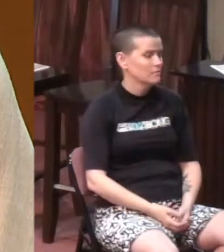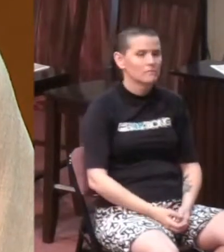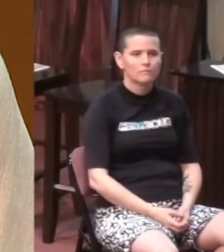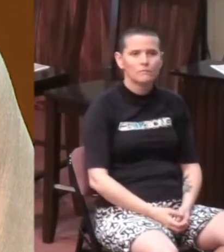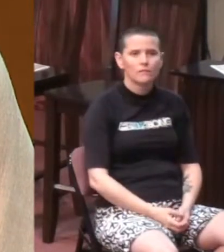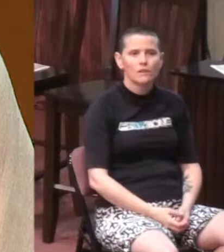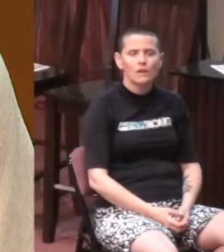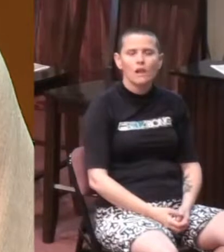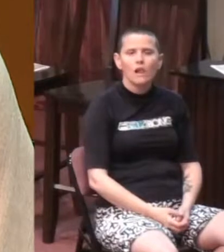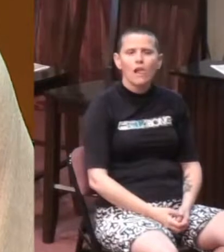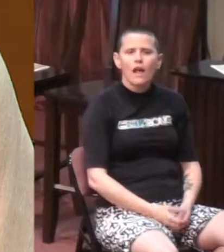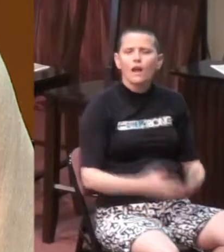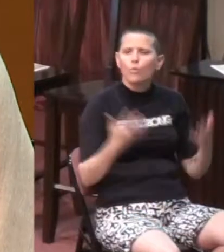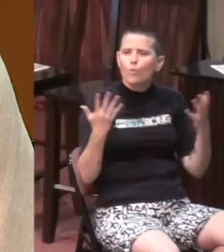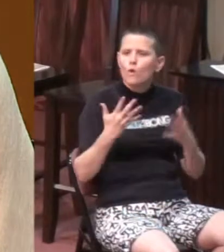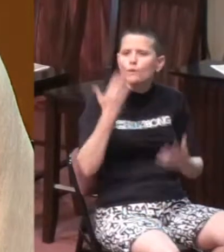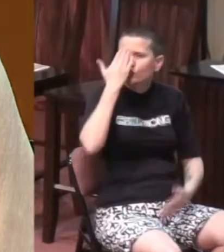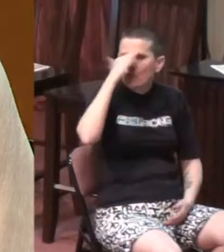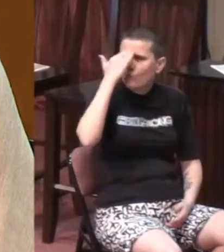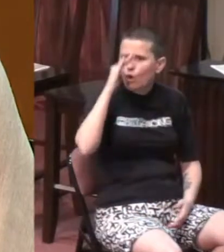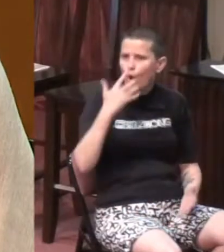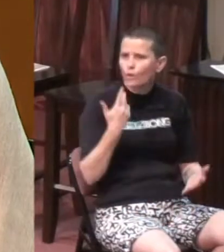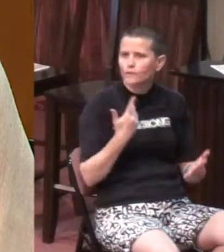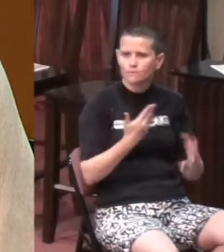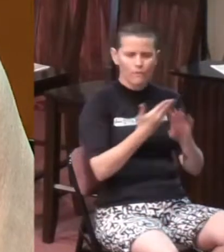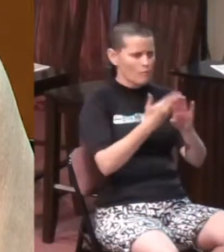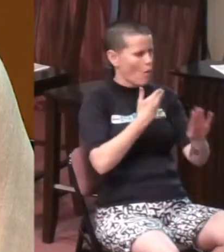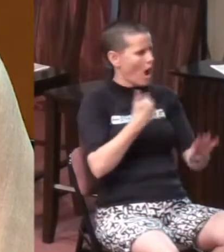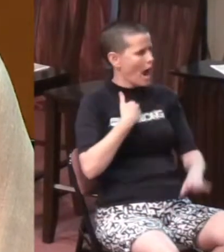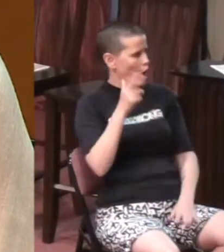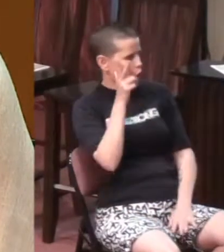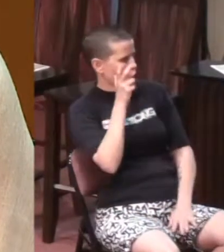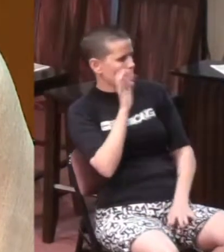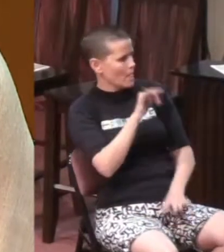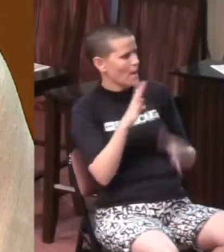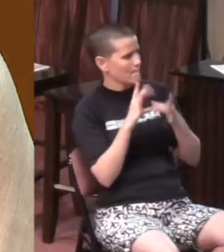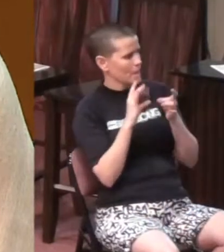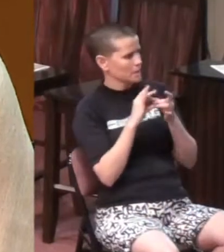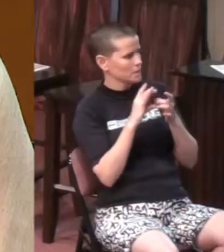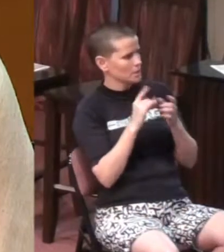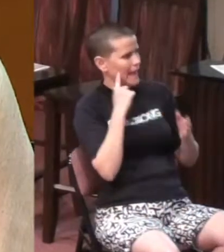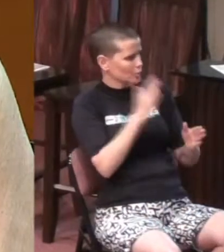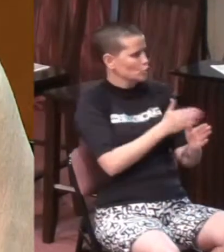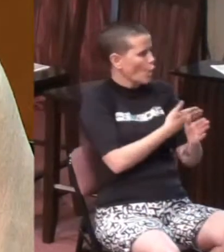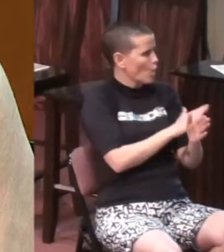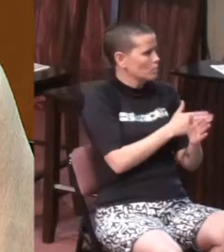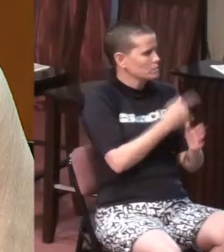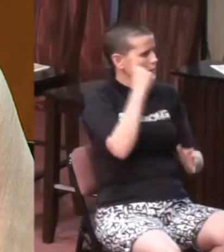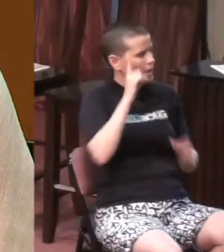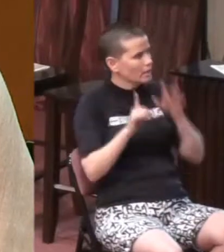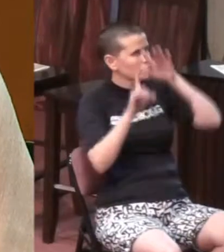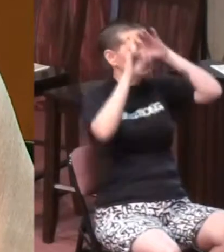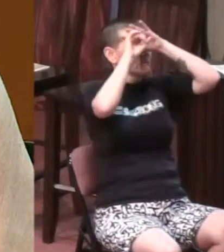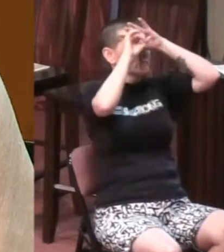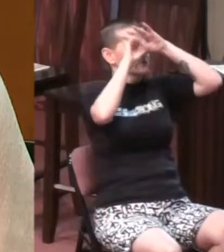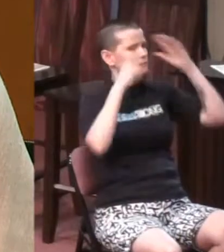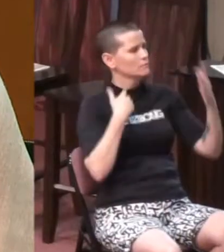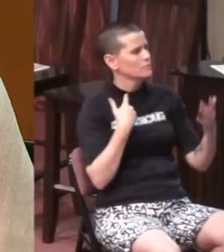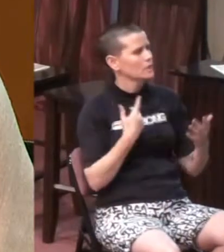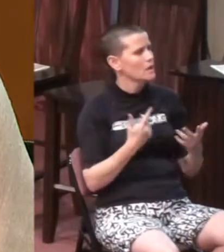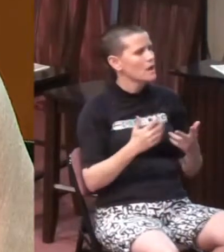What you don't know is right before I heard that message, about 2 days before, my dear